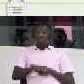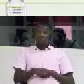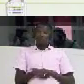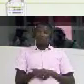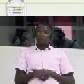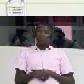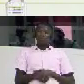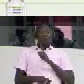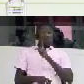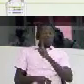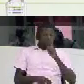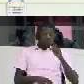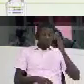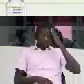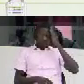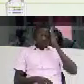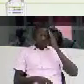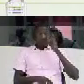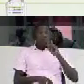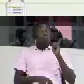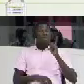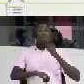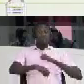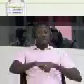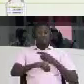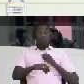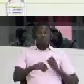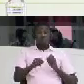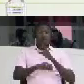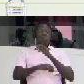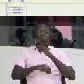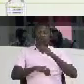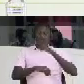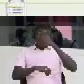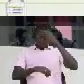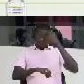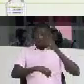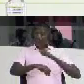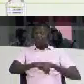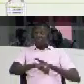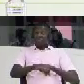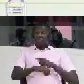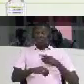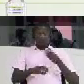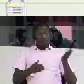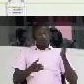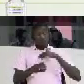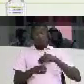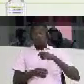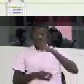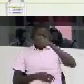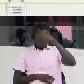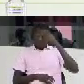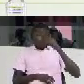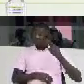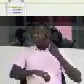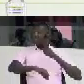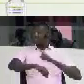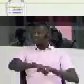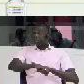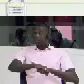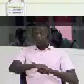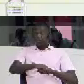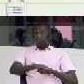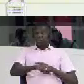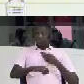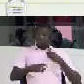ku nekk xam na time bi nga war a liggéey da nga ñëw liggéey in time nga solu set nga ñëw in time nga appear